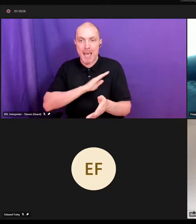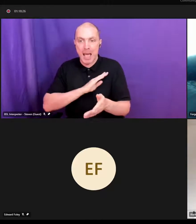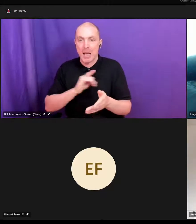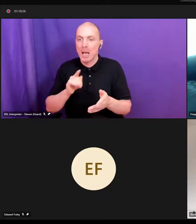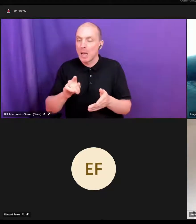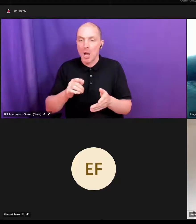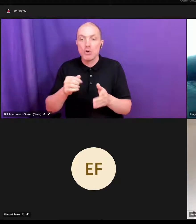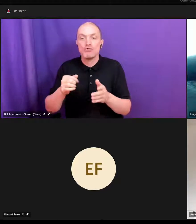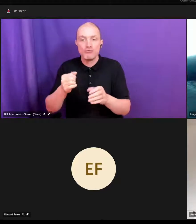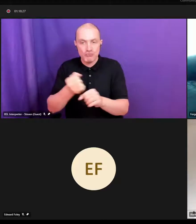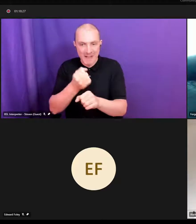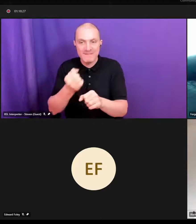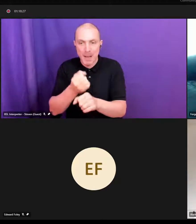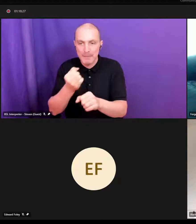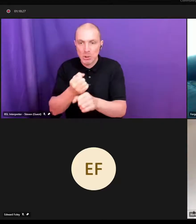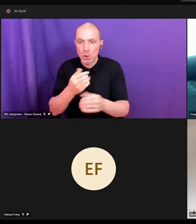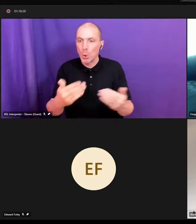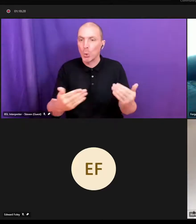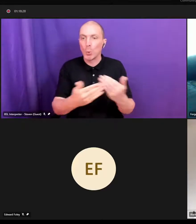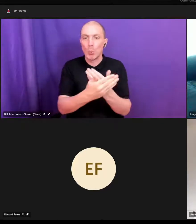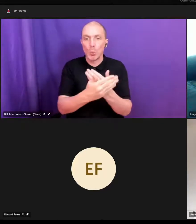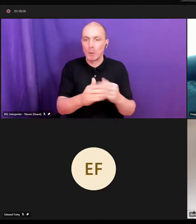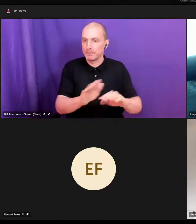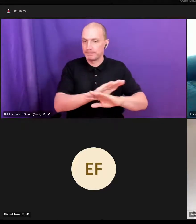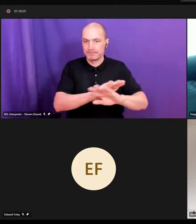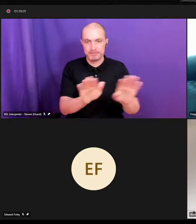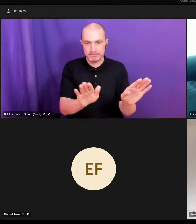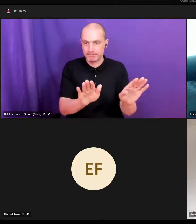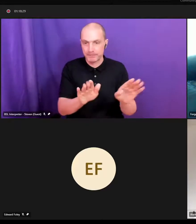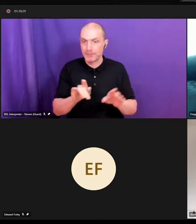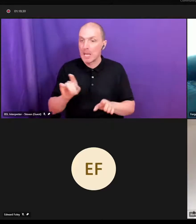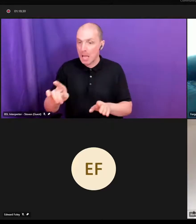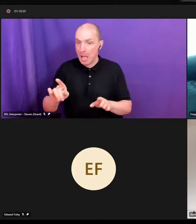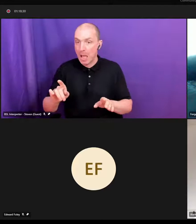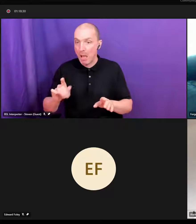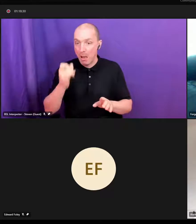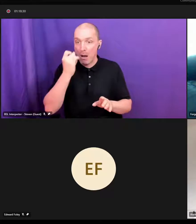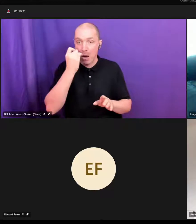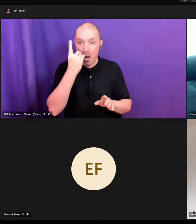existing play areas. I also take the point about some other play areas that have been